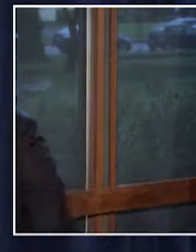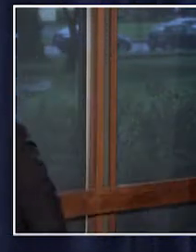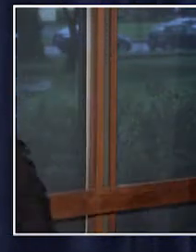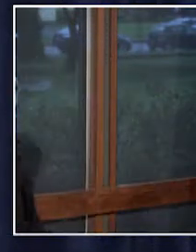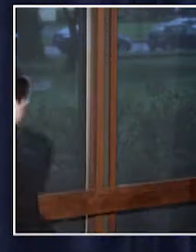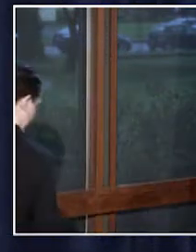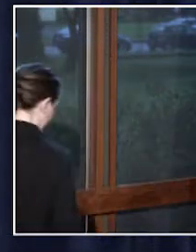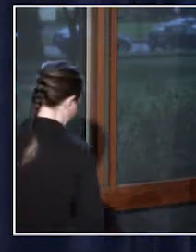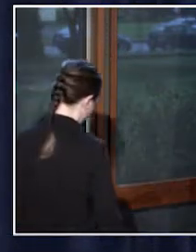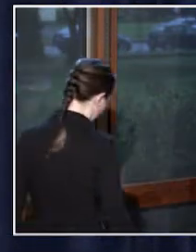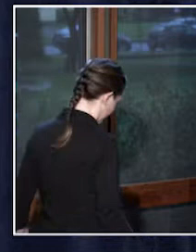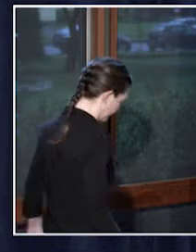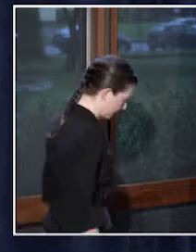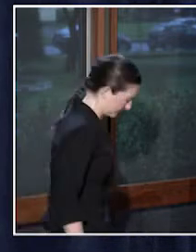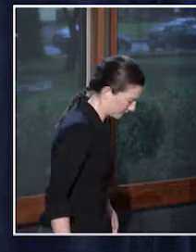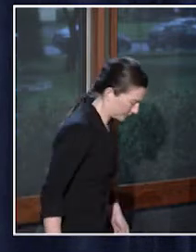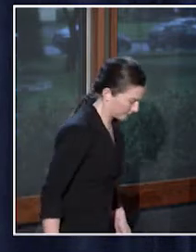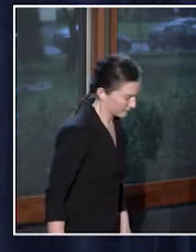Food,